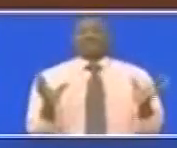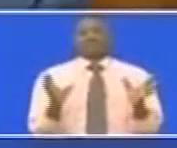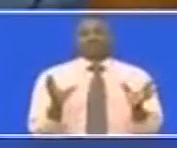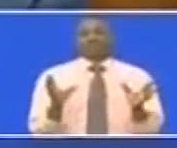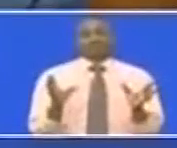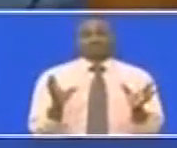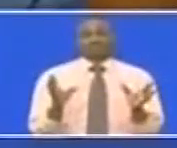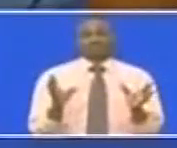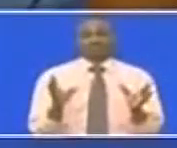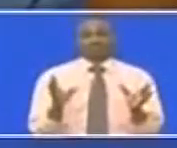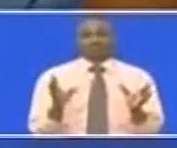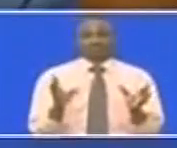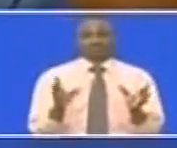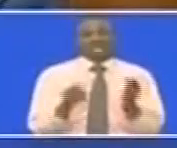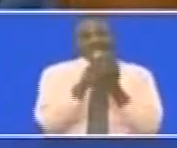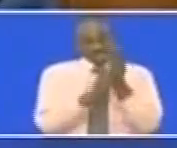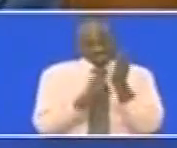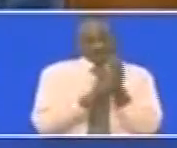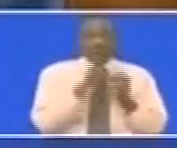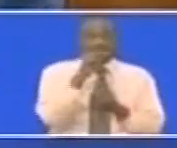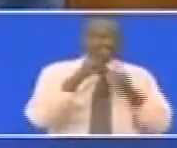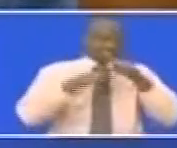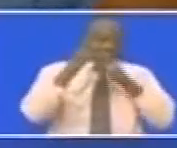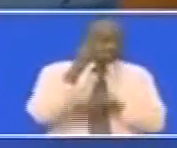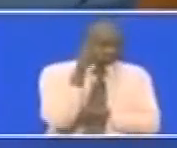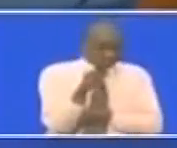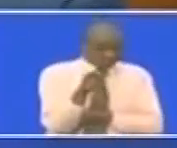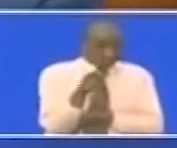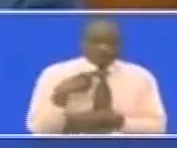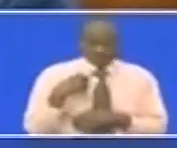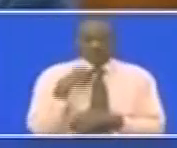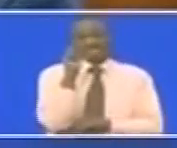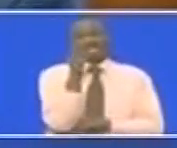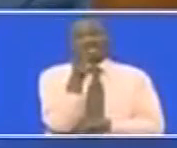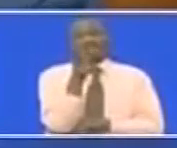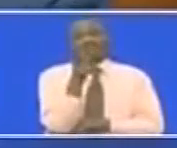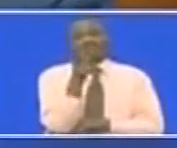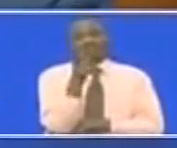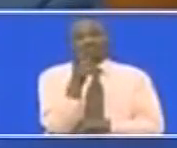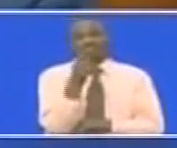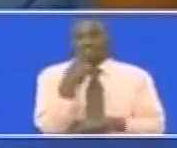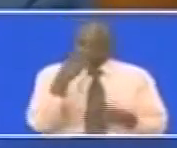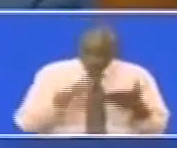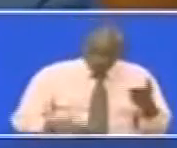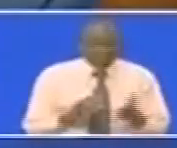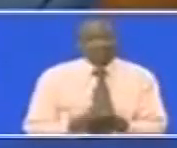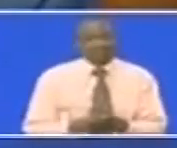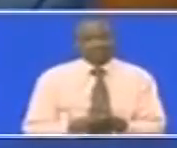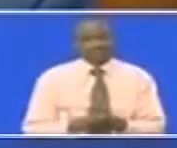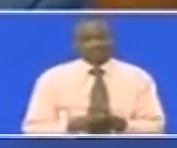sheria. Article 160 of the Constitution of Kenya 2010 stipulates as follows, quote,